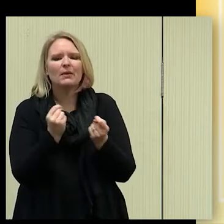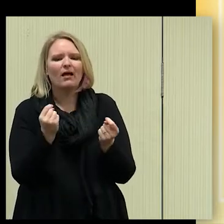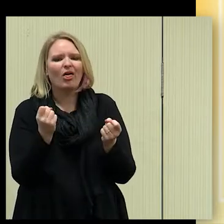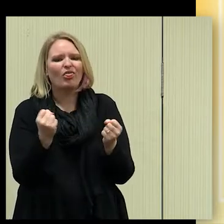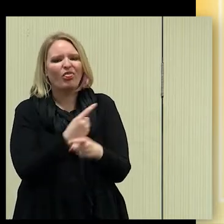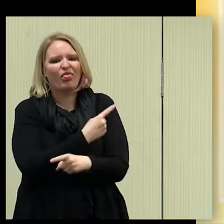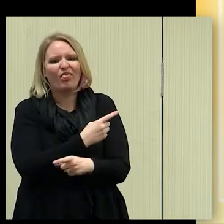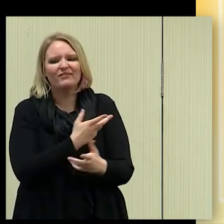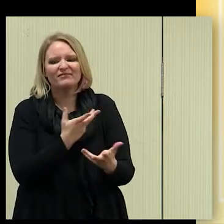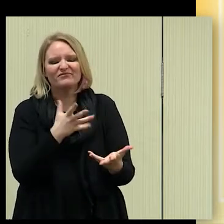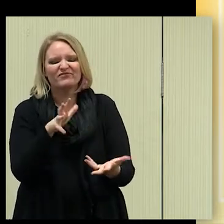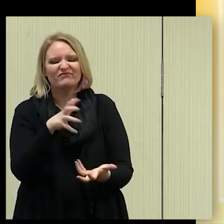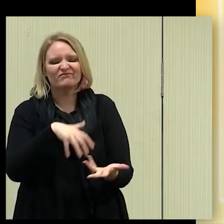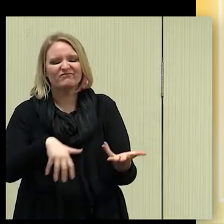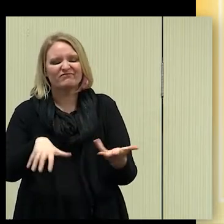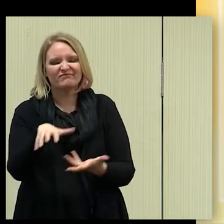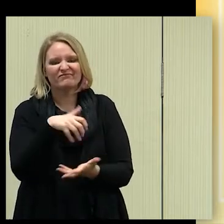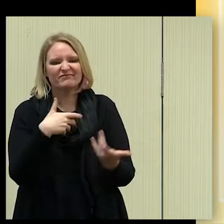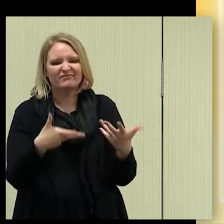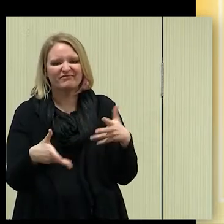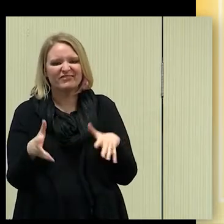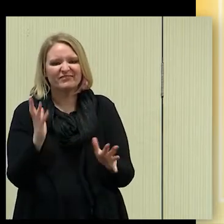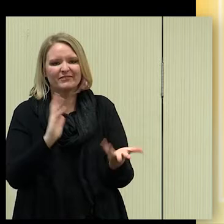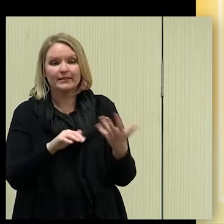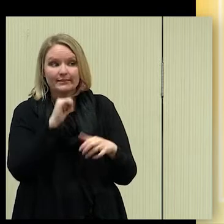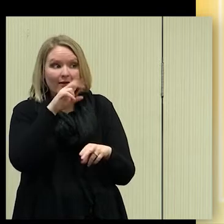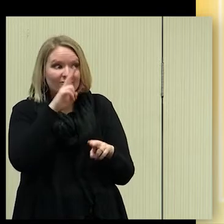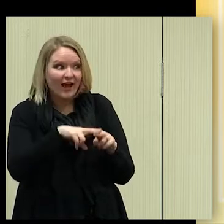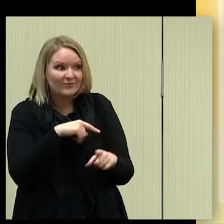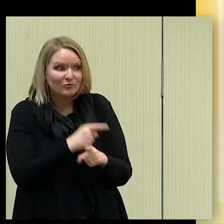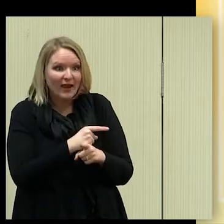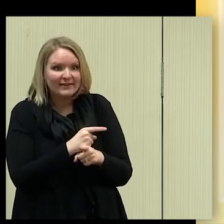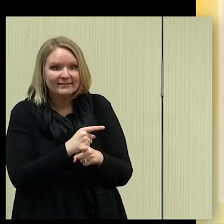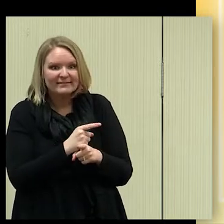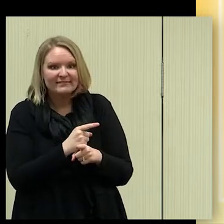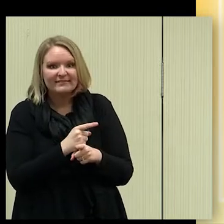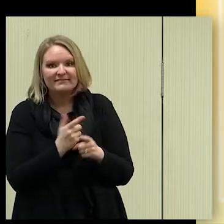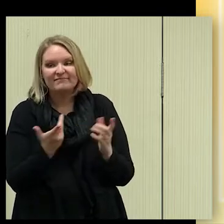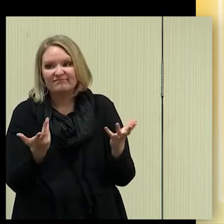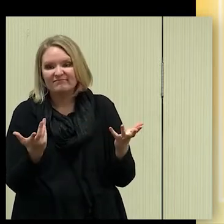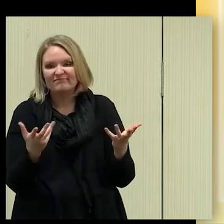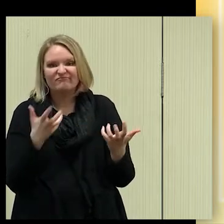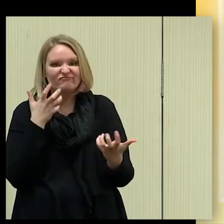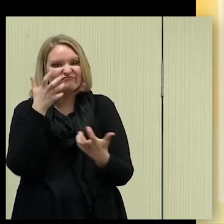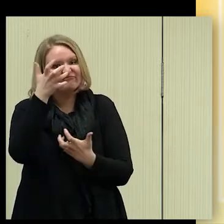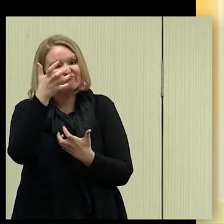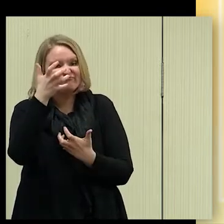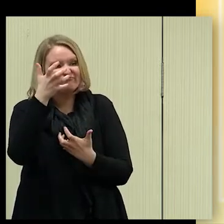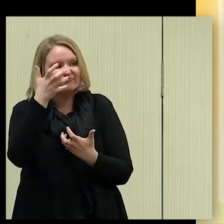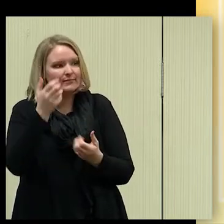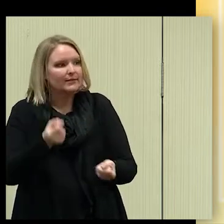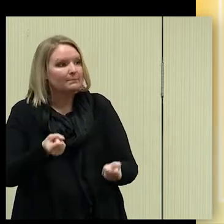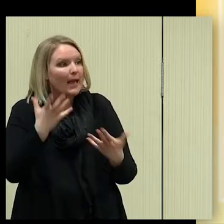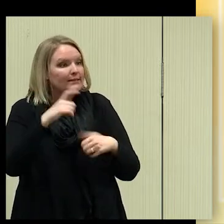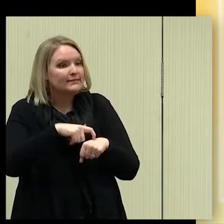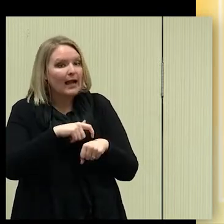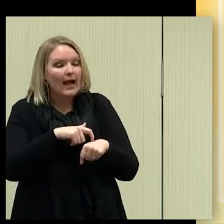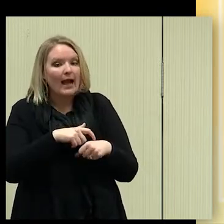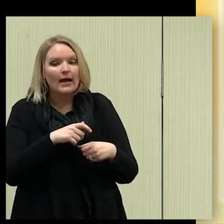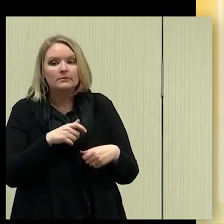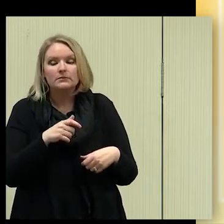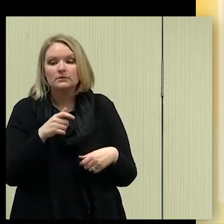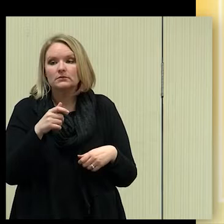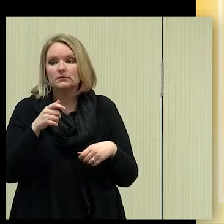well? Yeah. Not fun, right? No. And many times, if